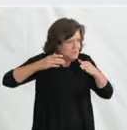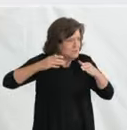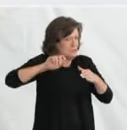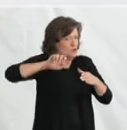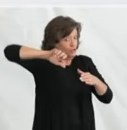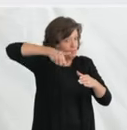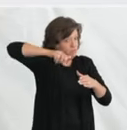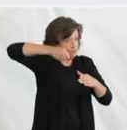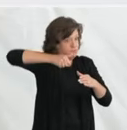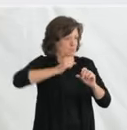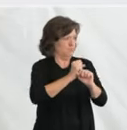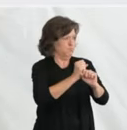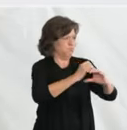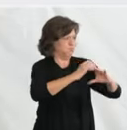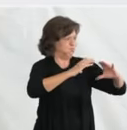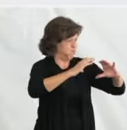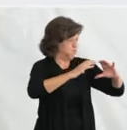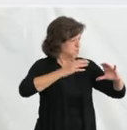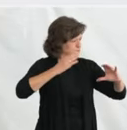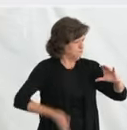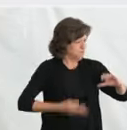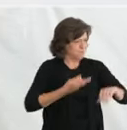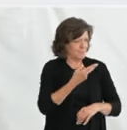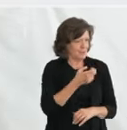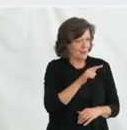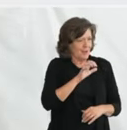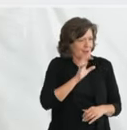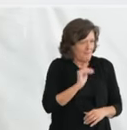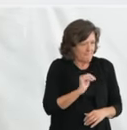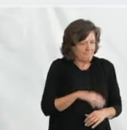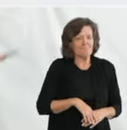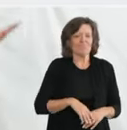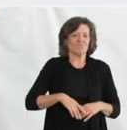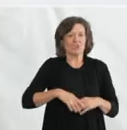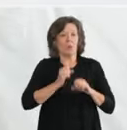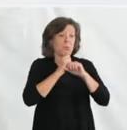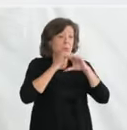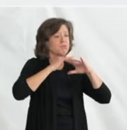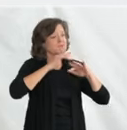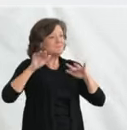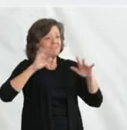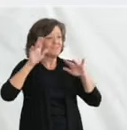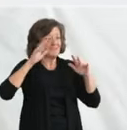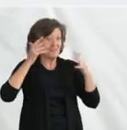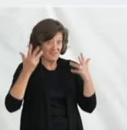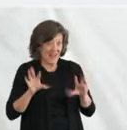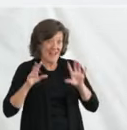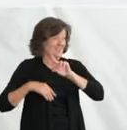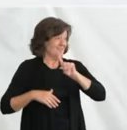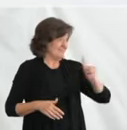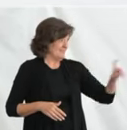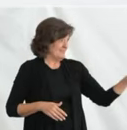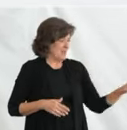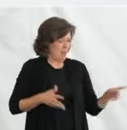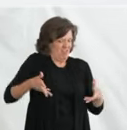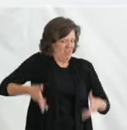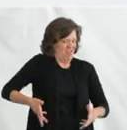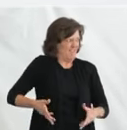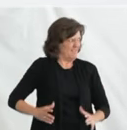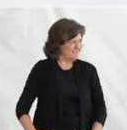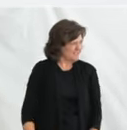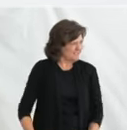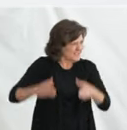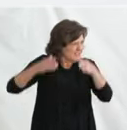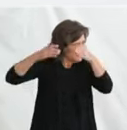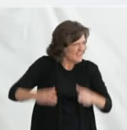clown left, for whatever reason, he forgot his helium tank. And in the back corner of our classroom, there were two lockers, two big